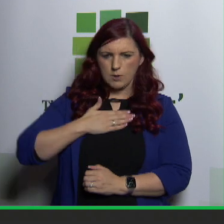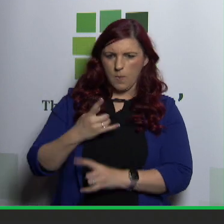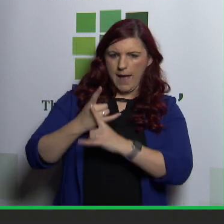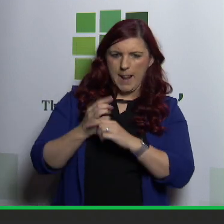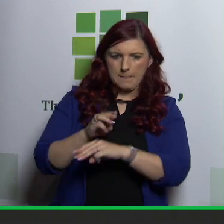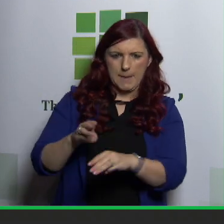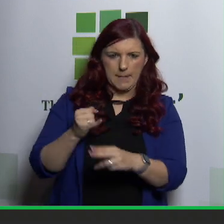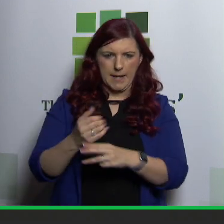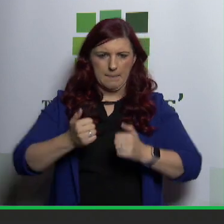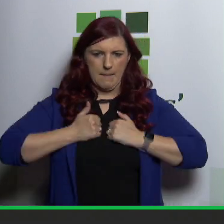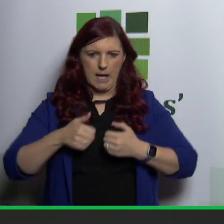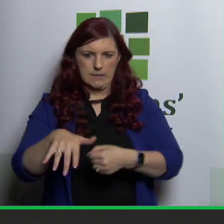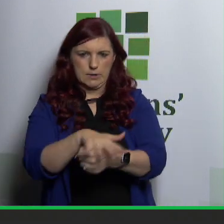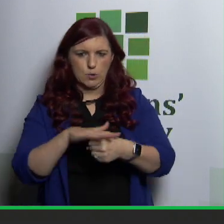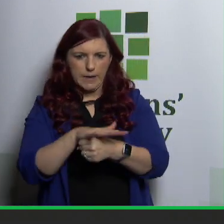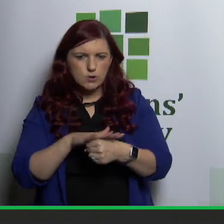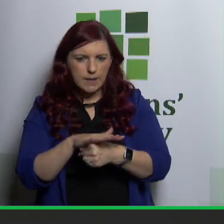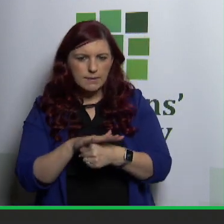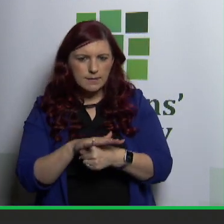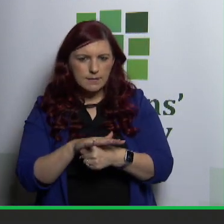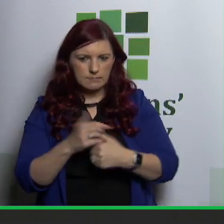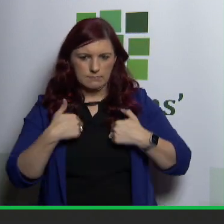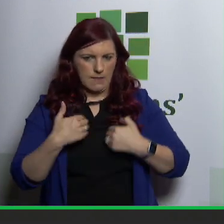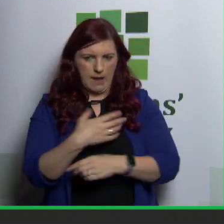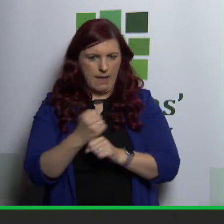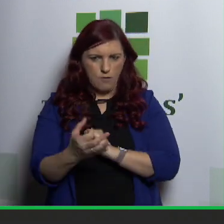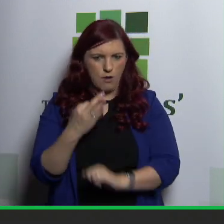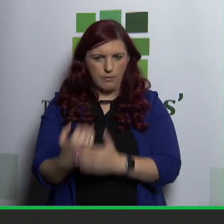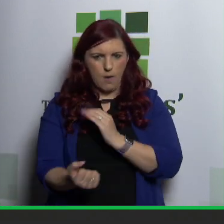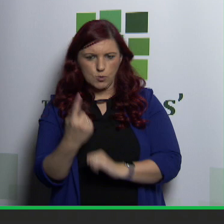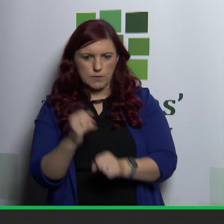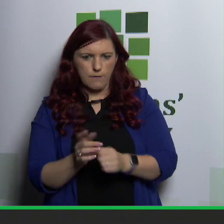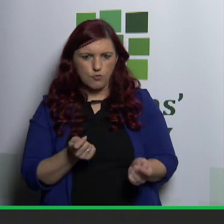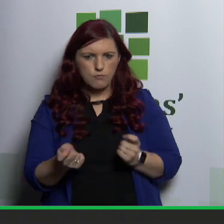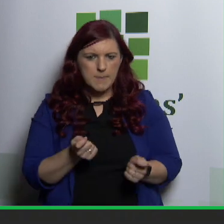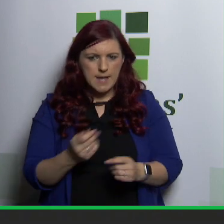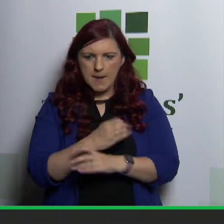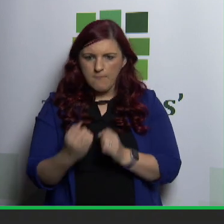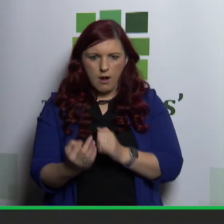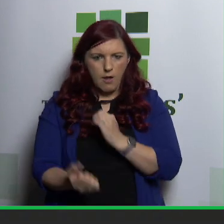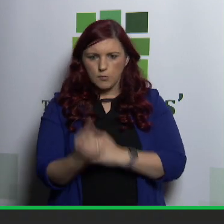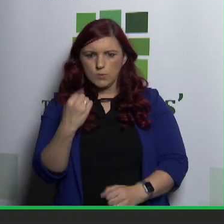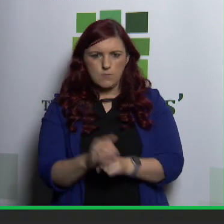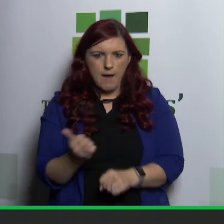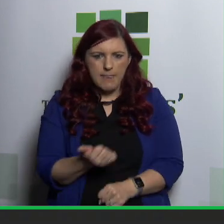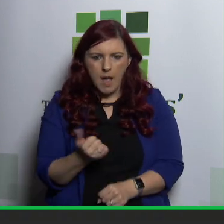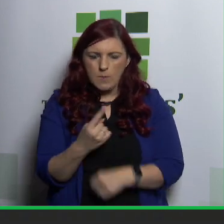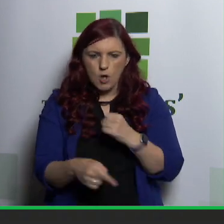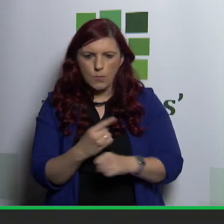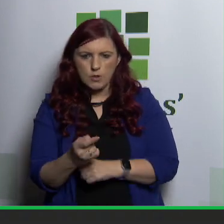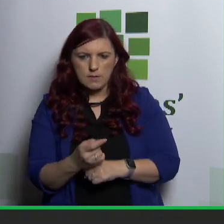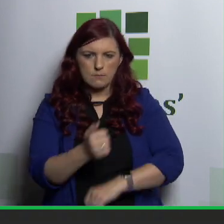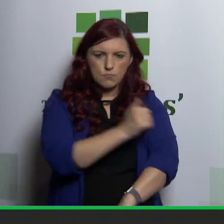people who've been in my situation. Like, I never got the chance of treatment, I never got the chance of ban. I was always just